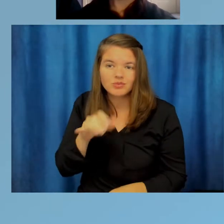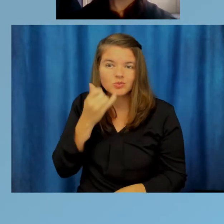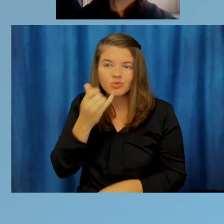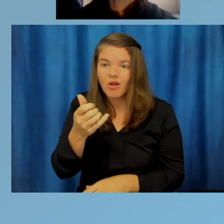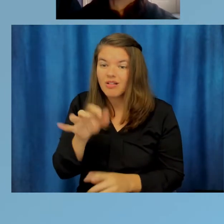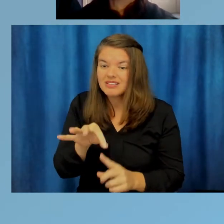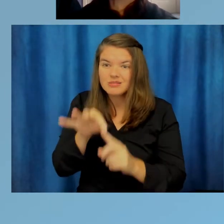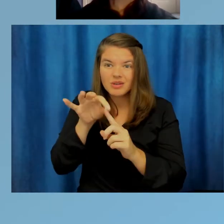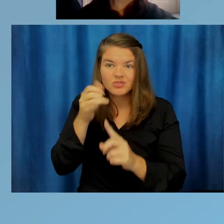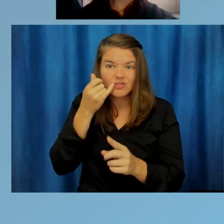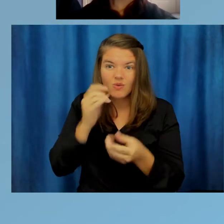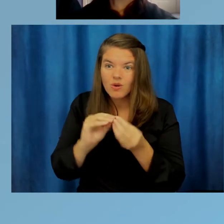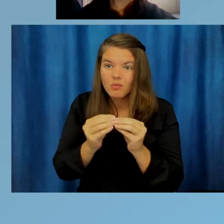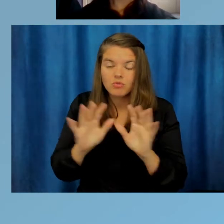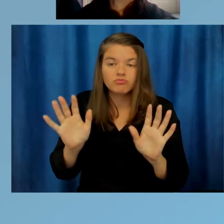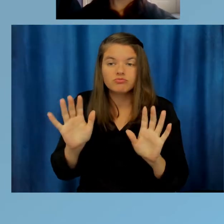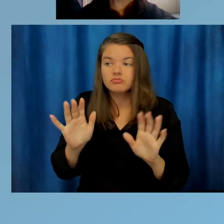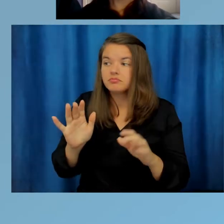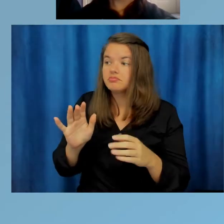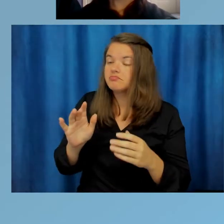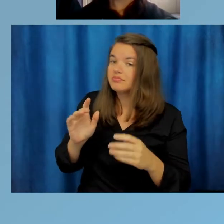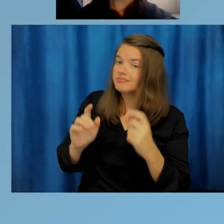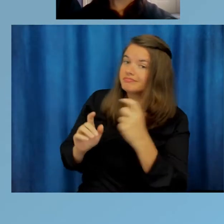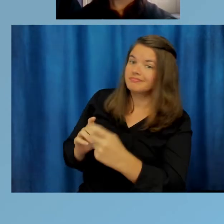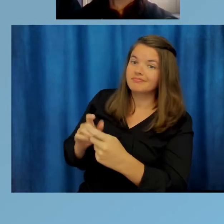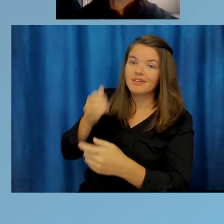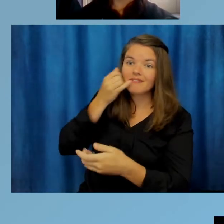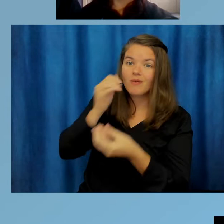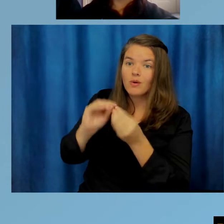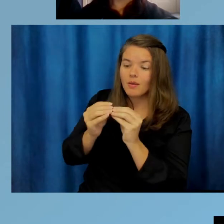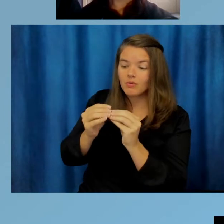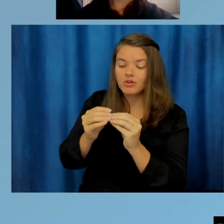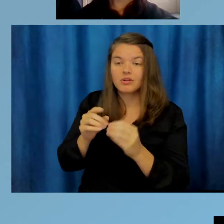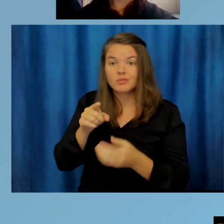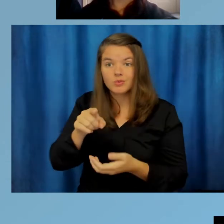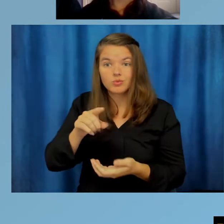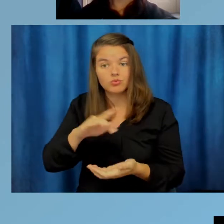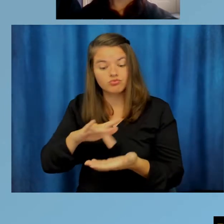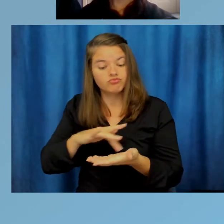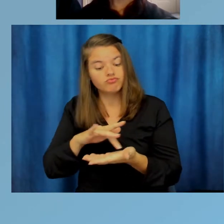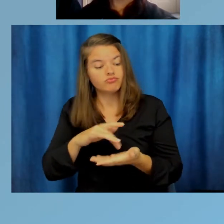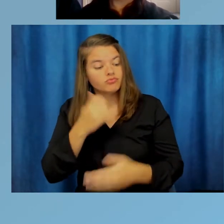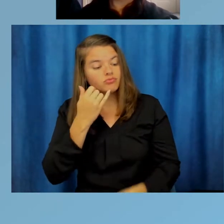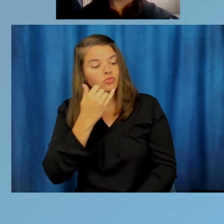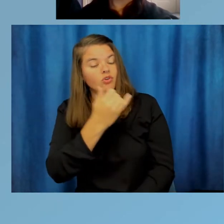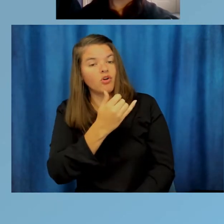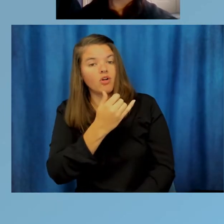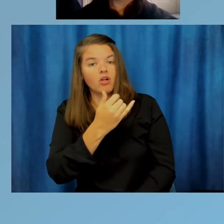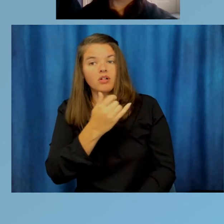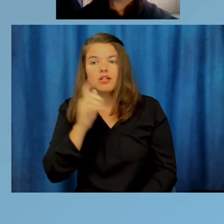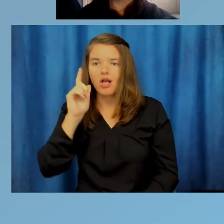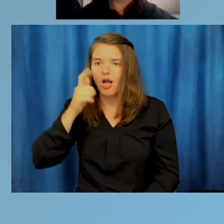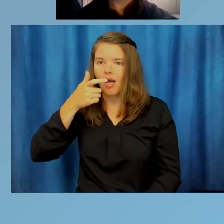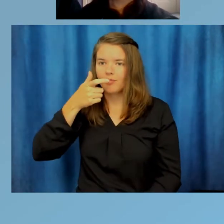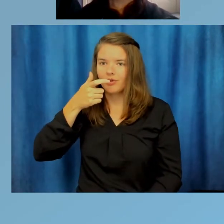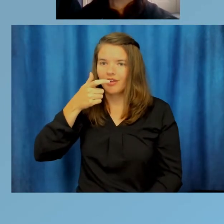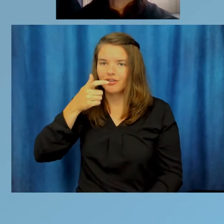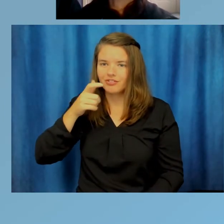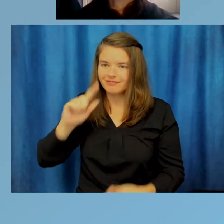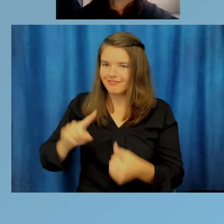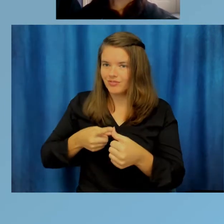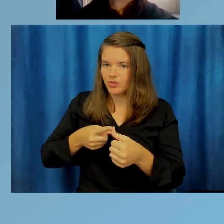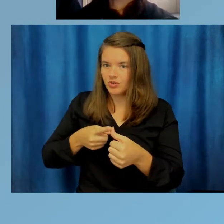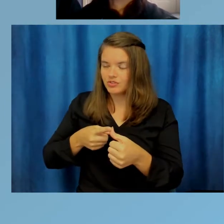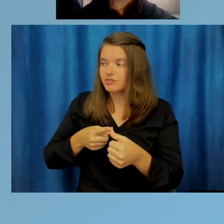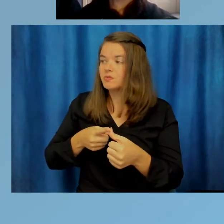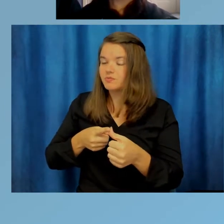special number. The deaf individual would give you a phone number, but when you call that phone number, an operator would pick up